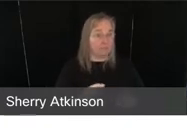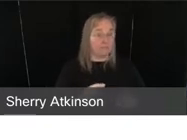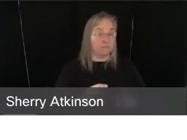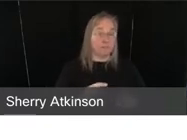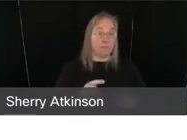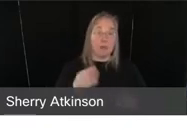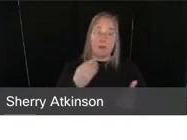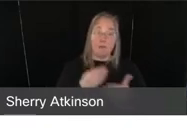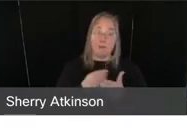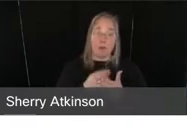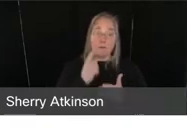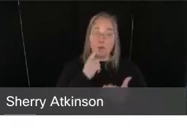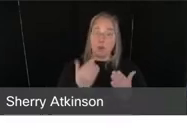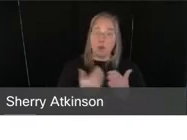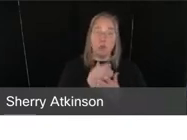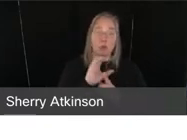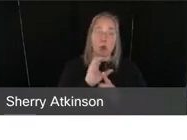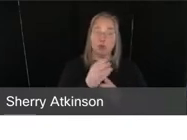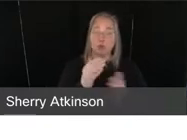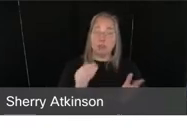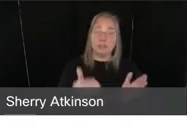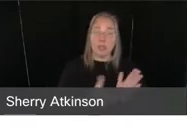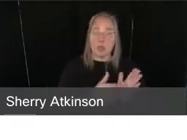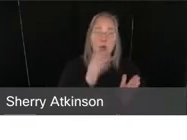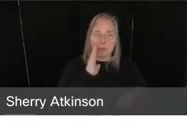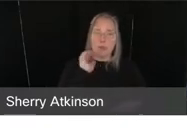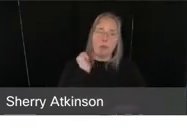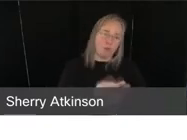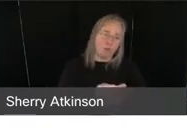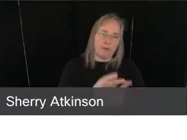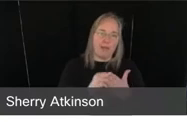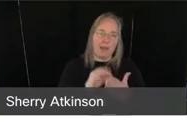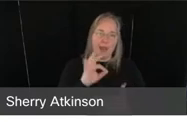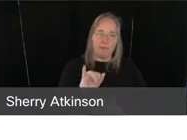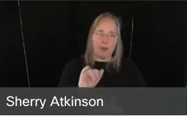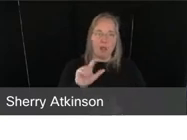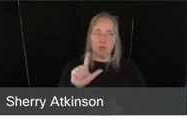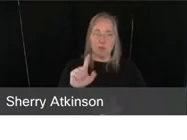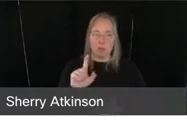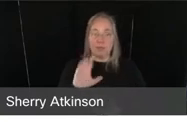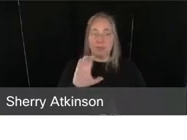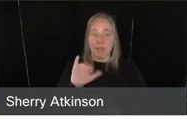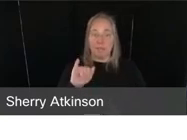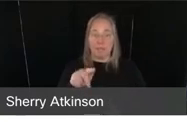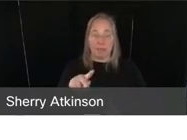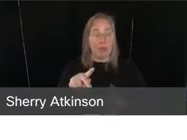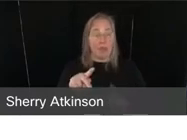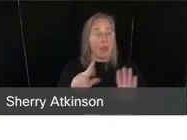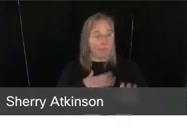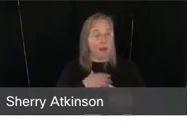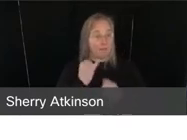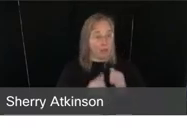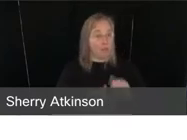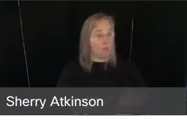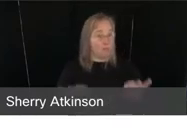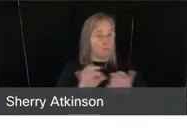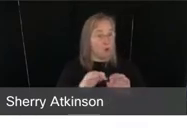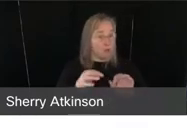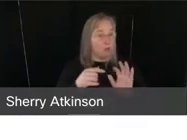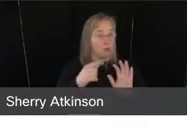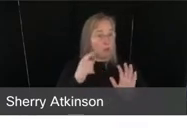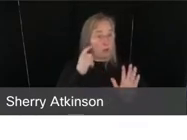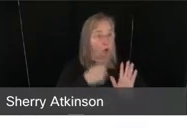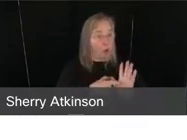funding for the new cultural center would be approved in the FY21 CIP. And just my final important note, we're showing the